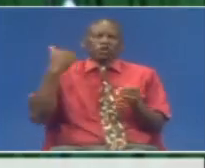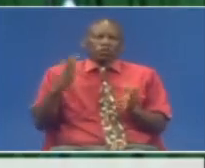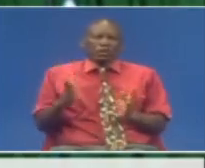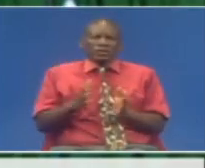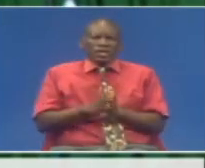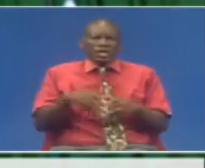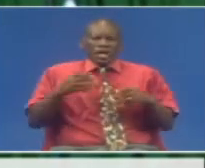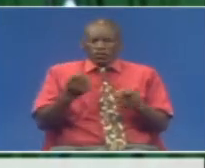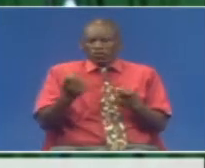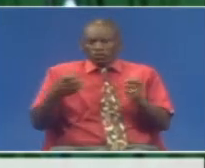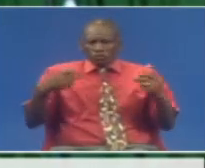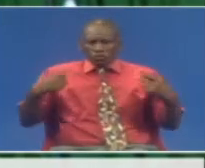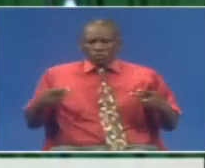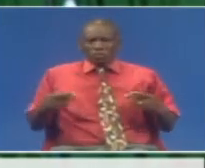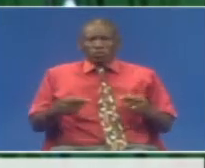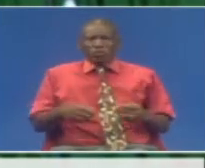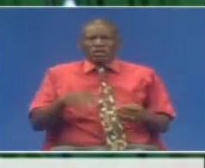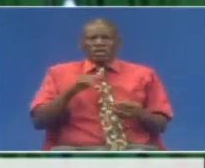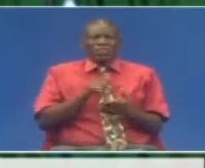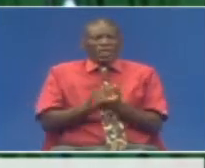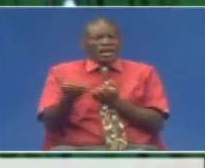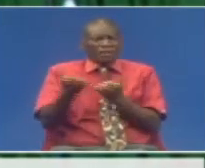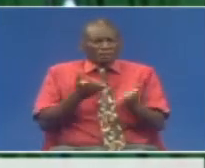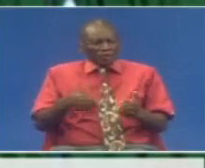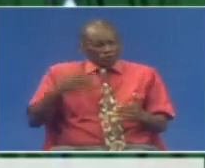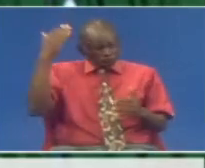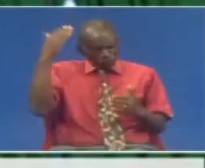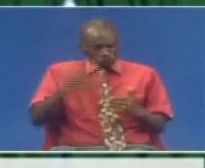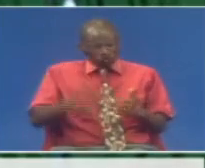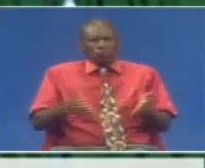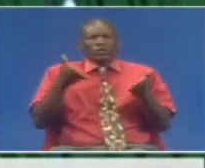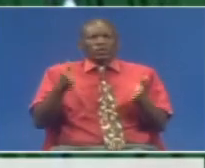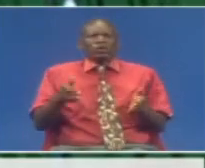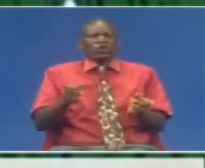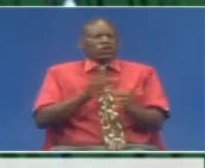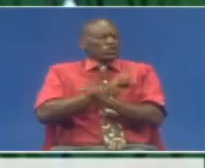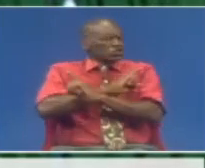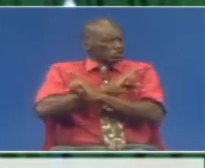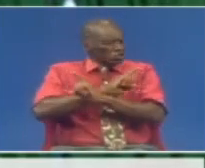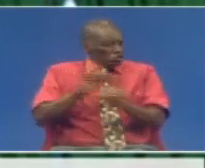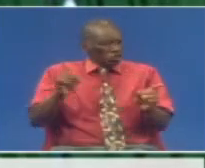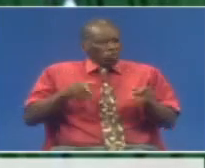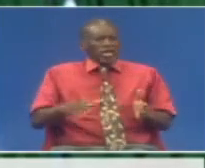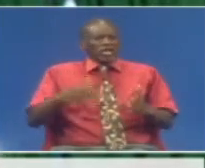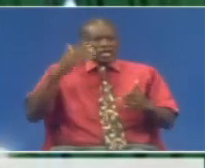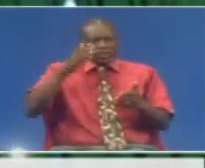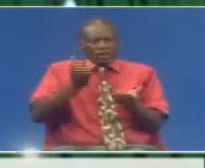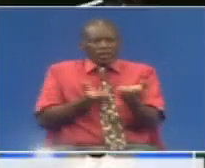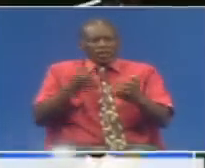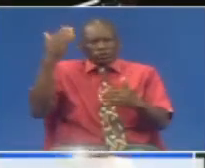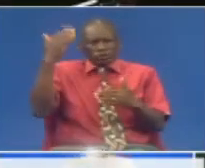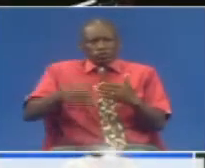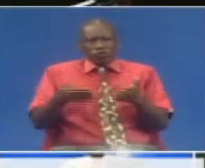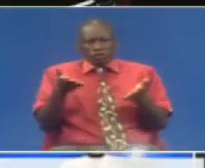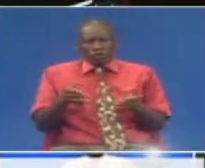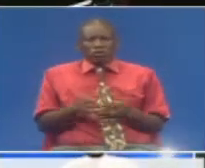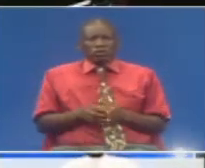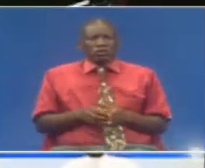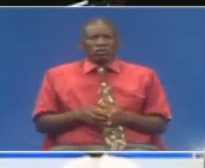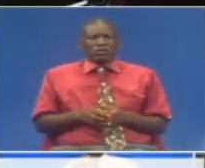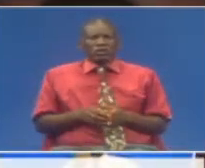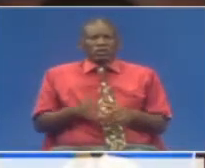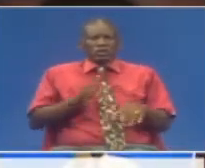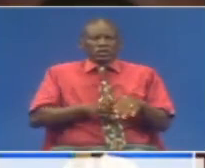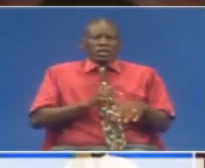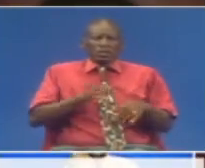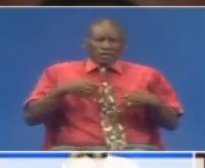watu wachache, iyo biashara itakoma na sio tafadhali, itakoma. In his quest to seek